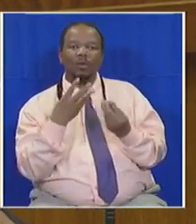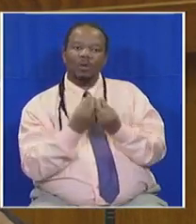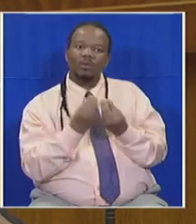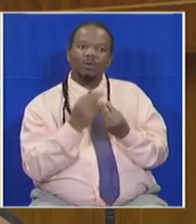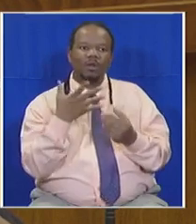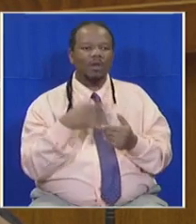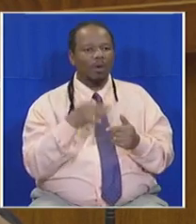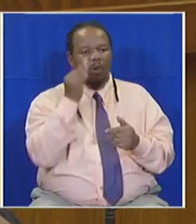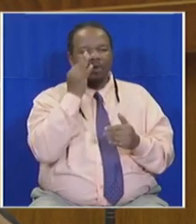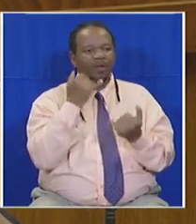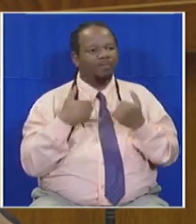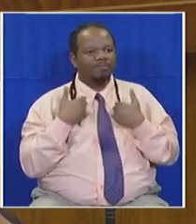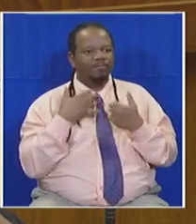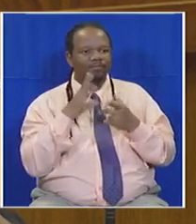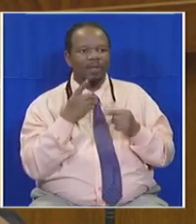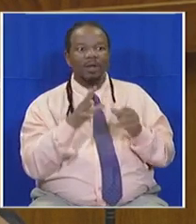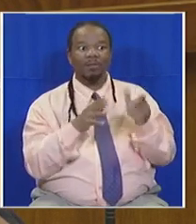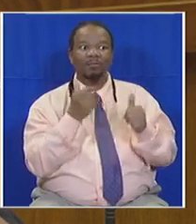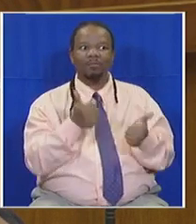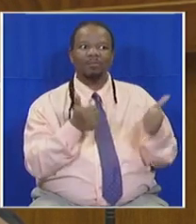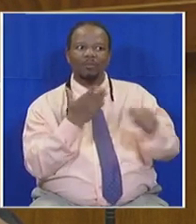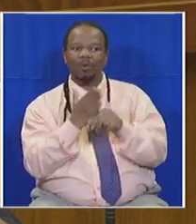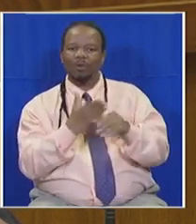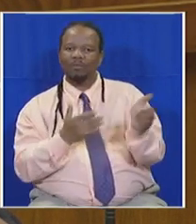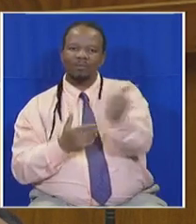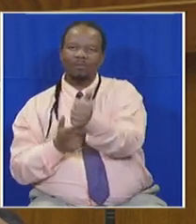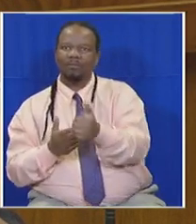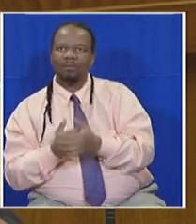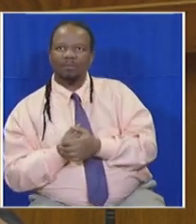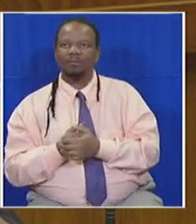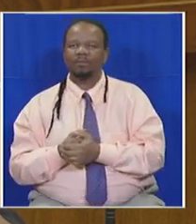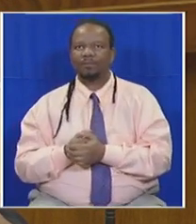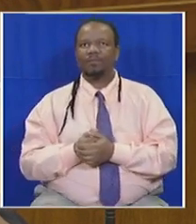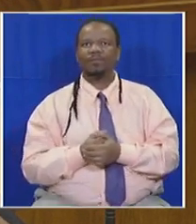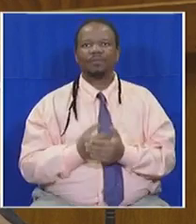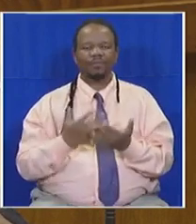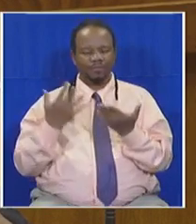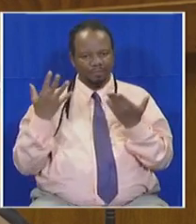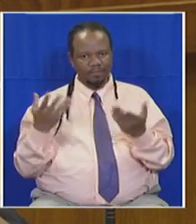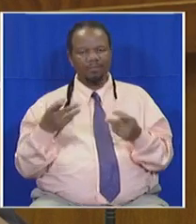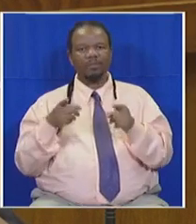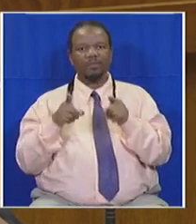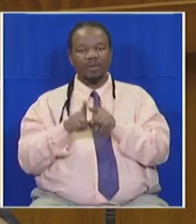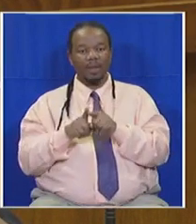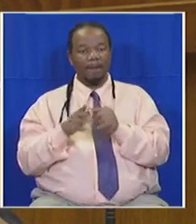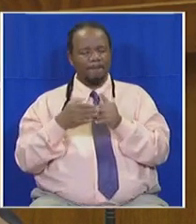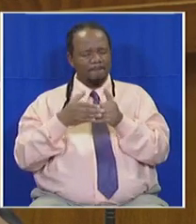practice. Irregularities and deficiencies with procurement procedures resulting in rampant